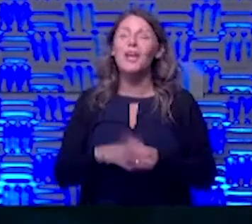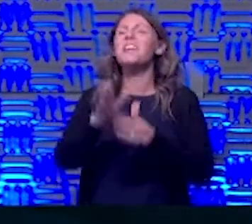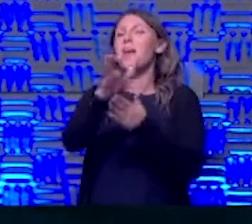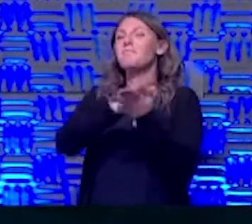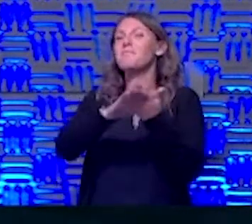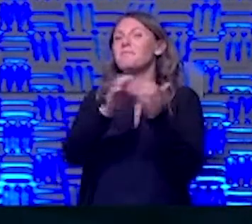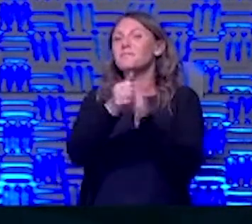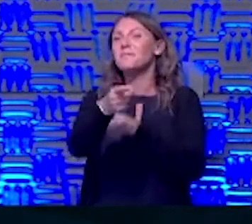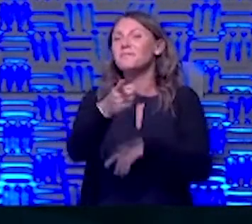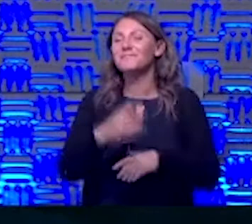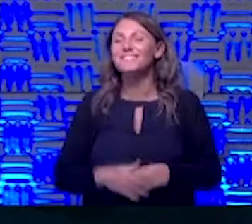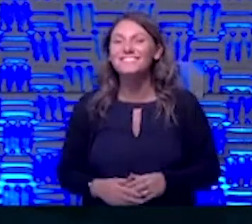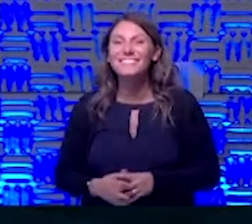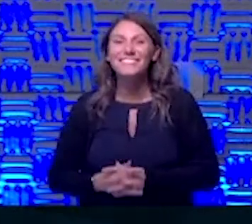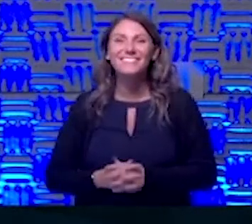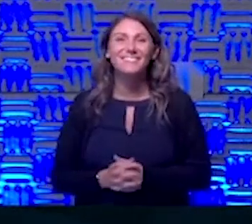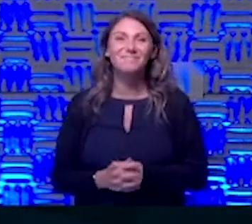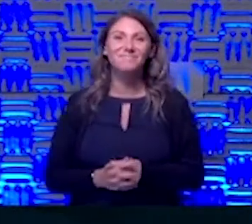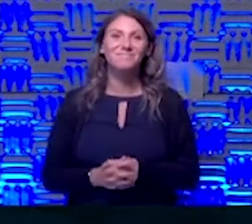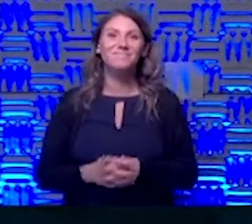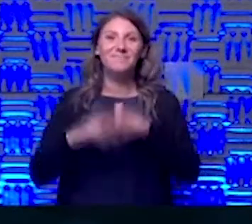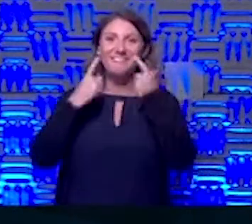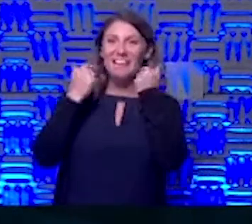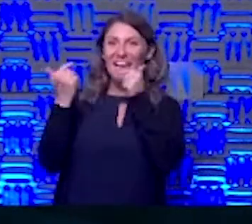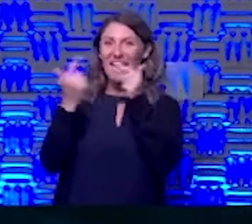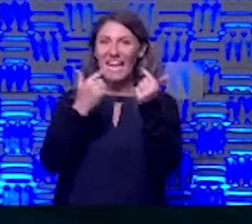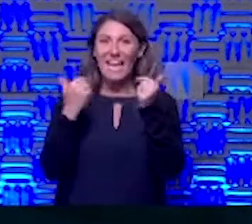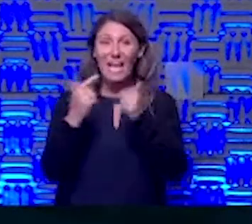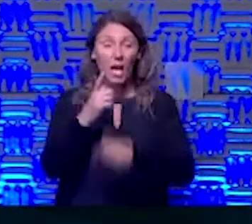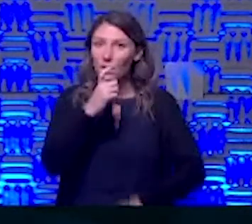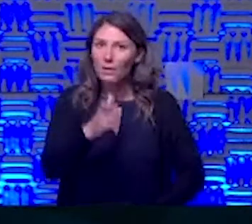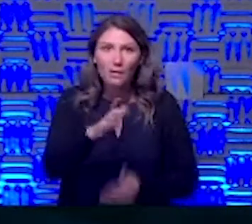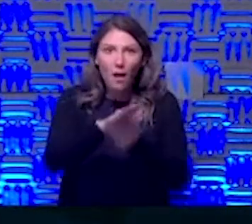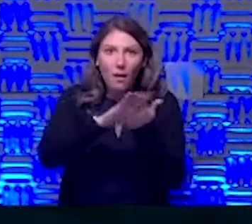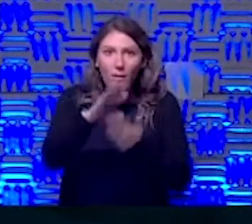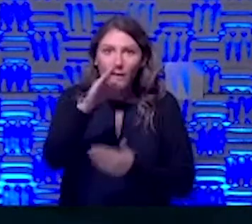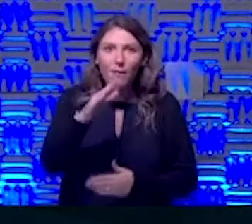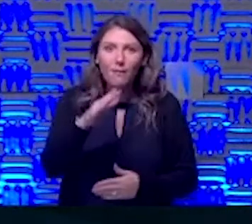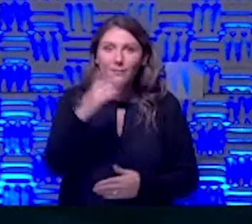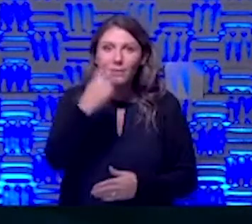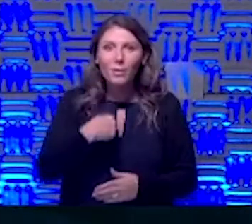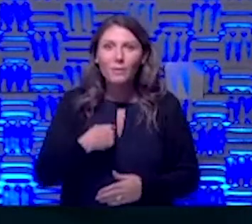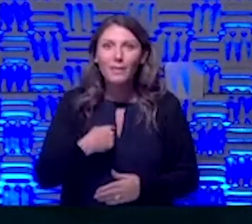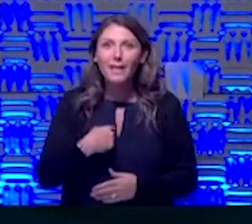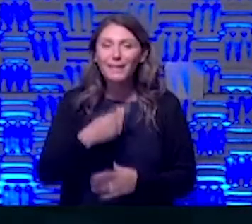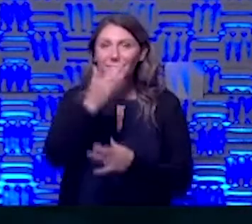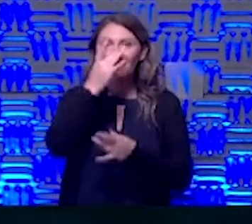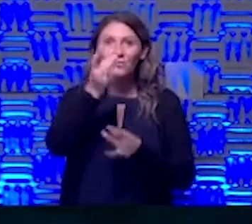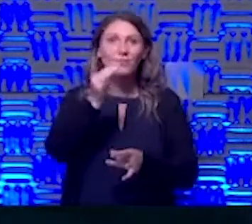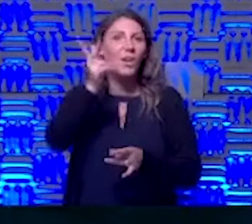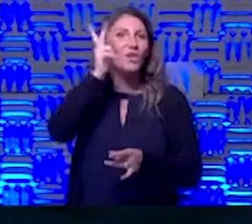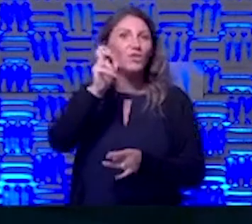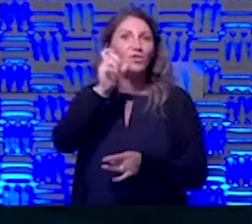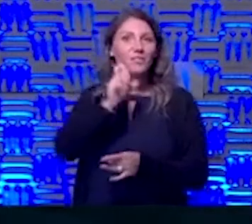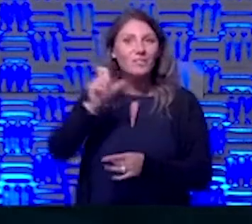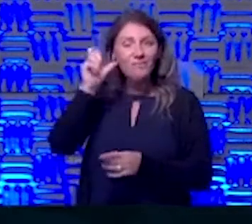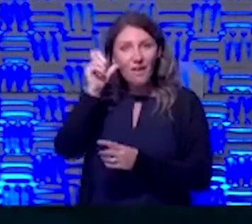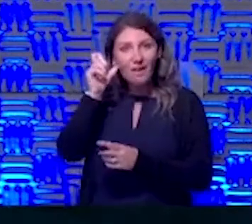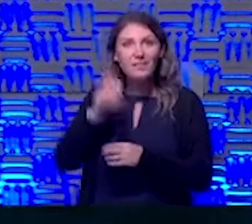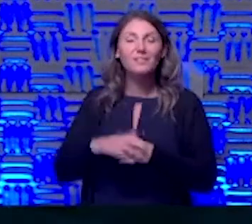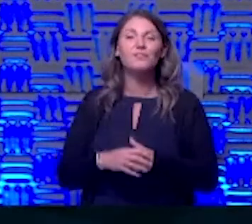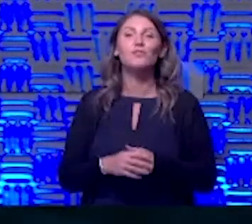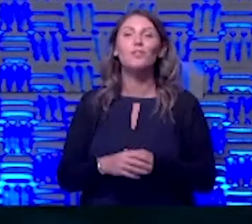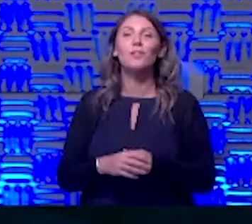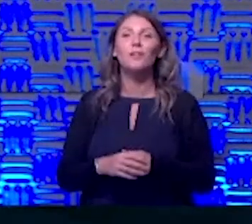today. I mean, indeed, yeah, you're not being nice to me at all. It's interesting. I just heard yesterday